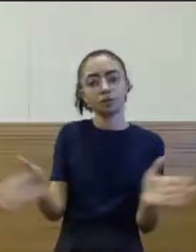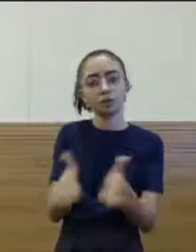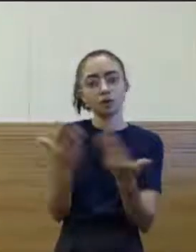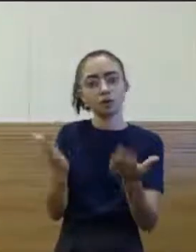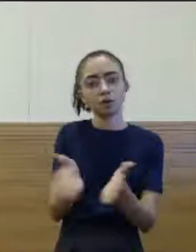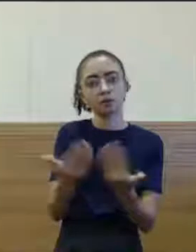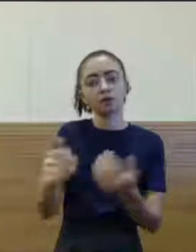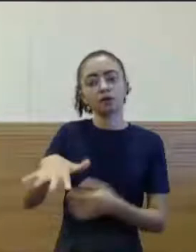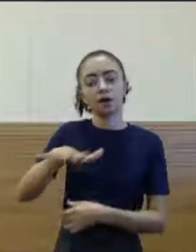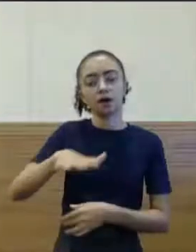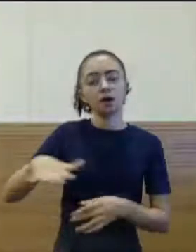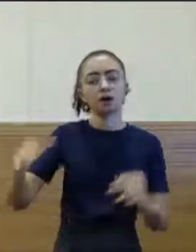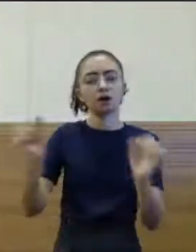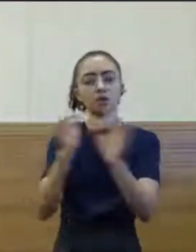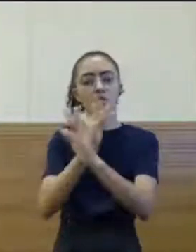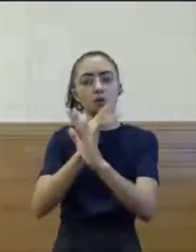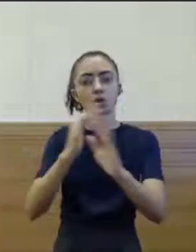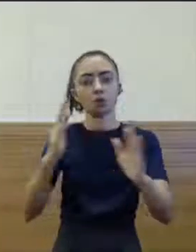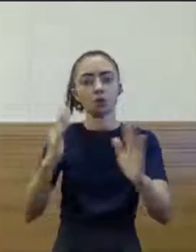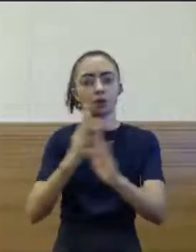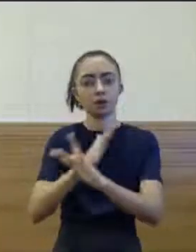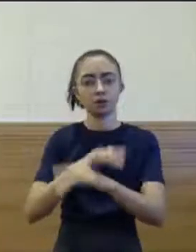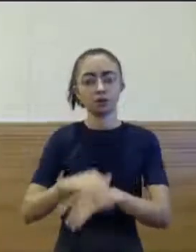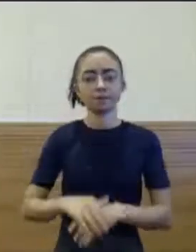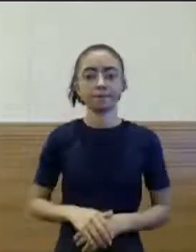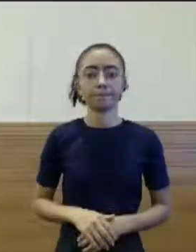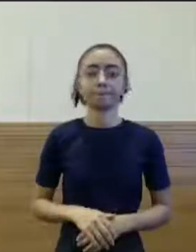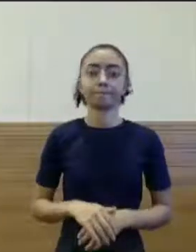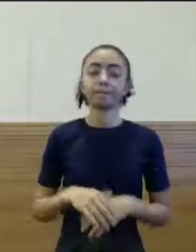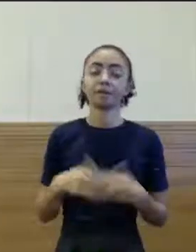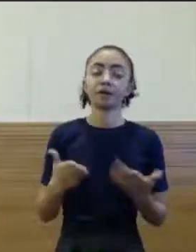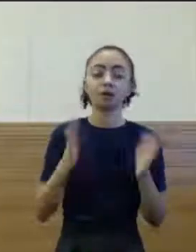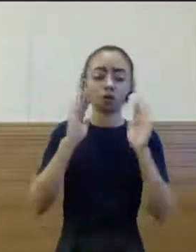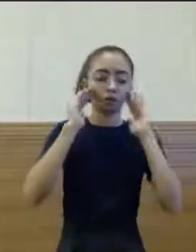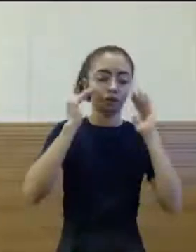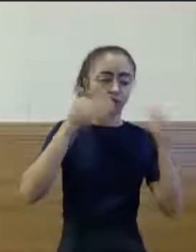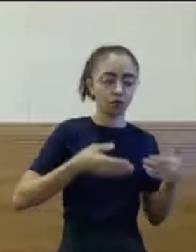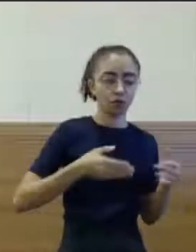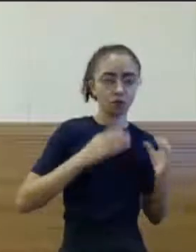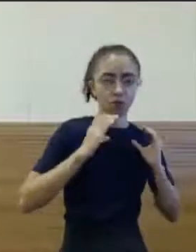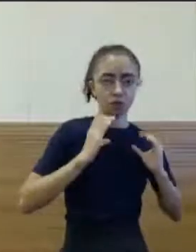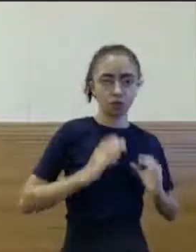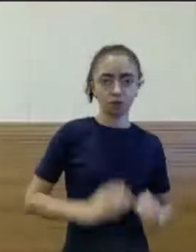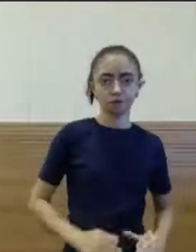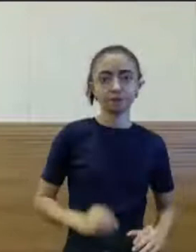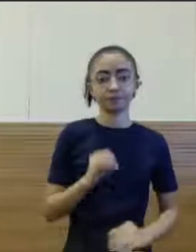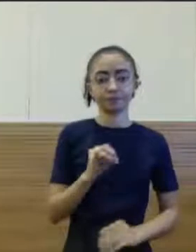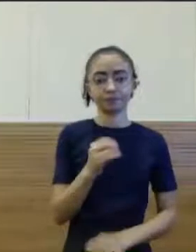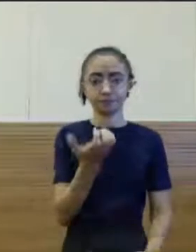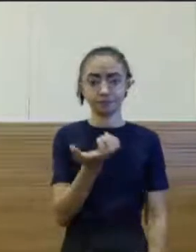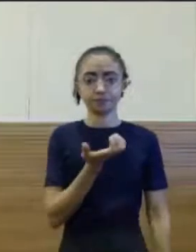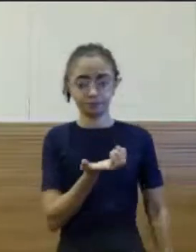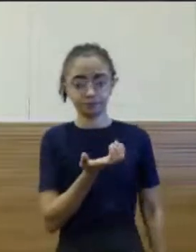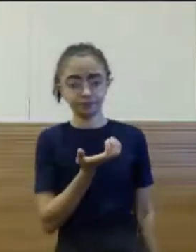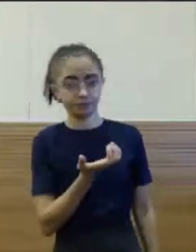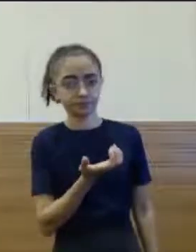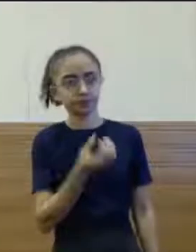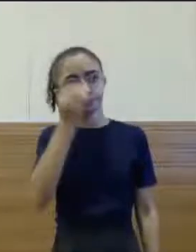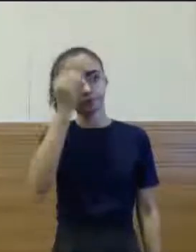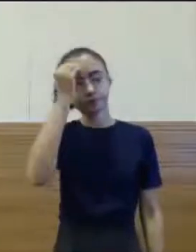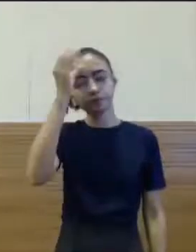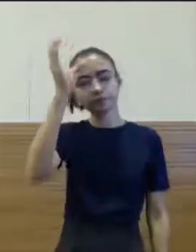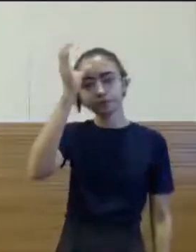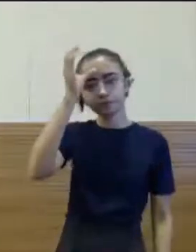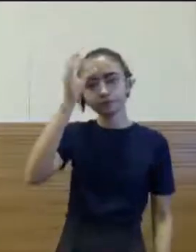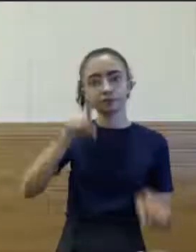areas and areas deprived of social security. In the case of behavior, if you want to increase the knowledge and the skills of the people to